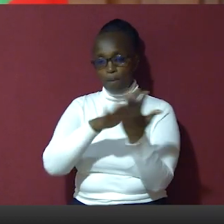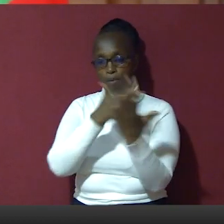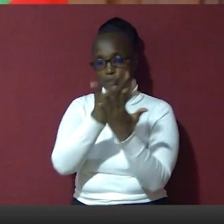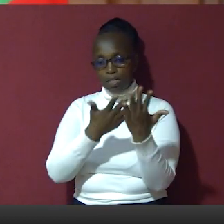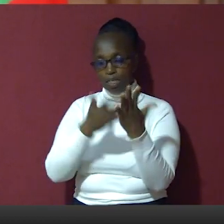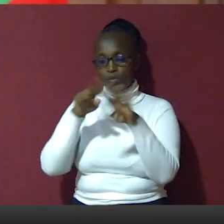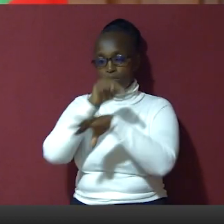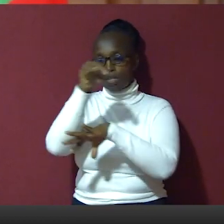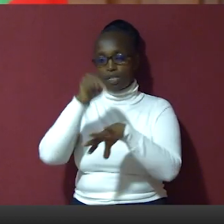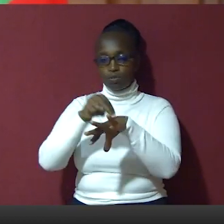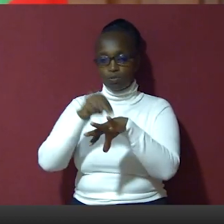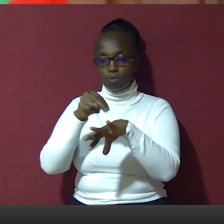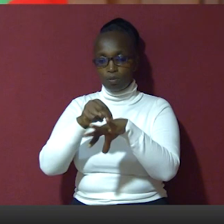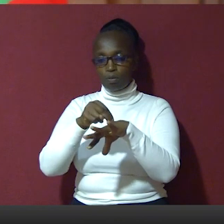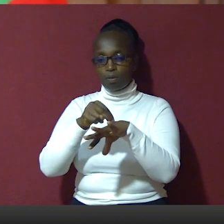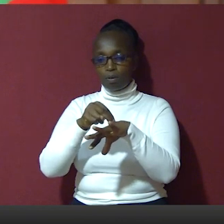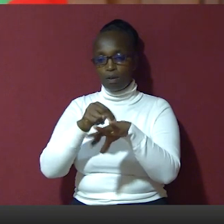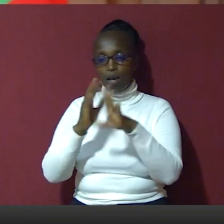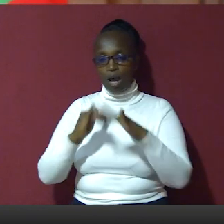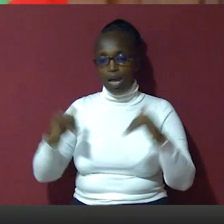be proposing to the National Assembly